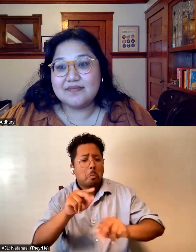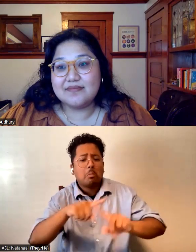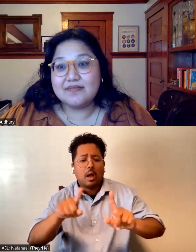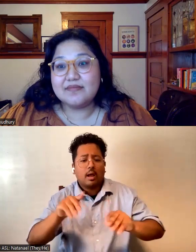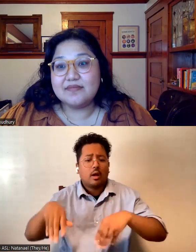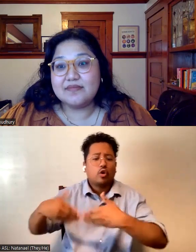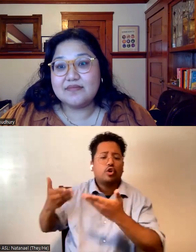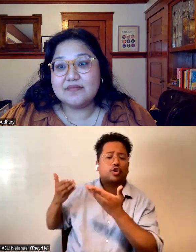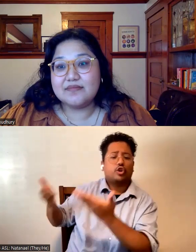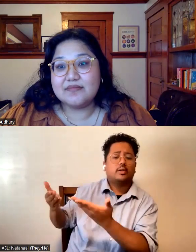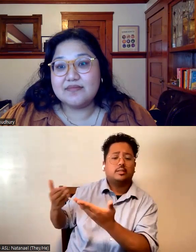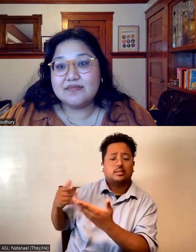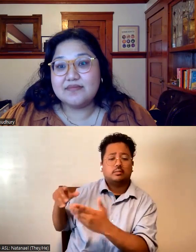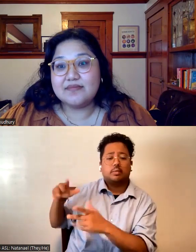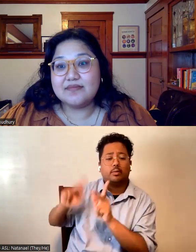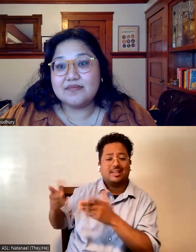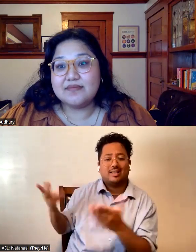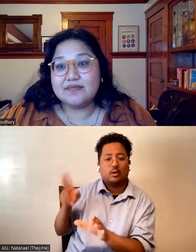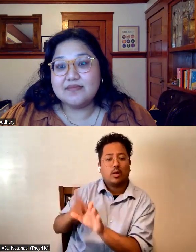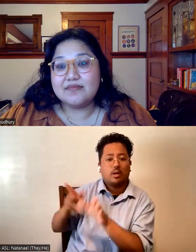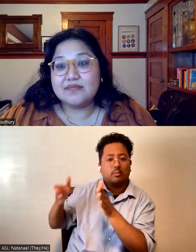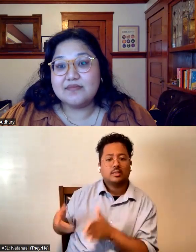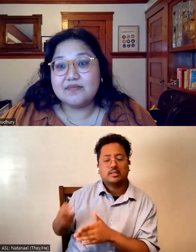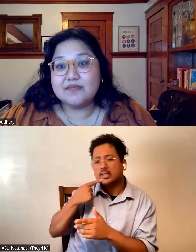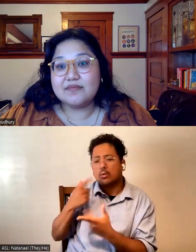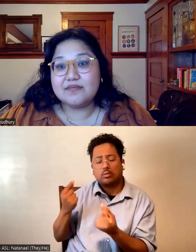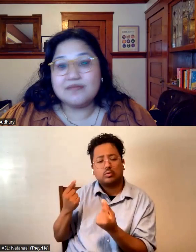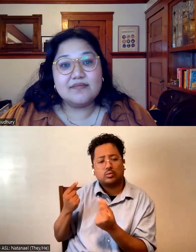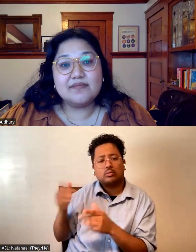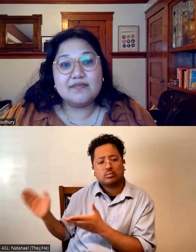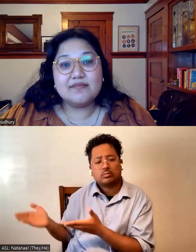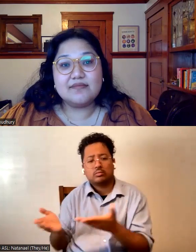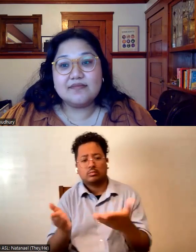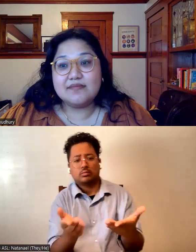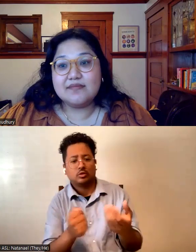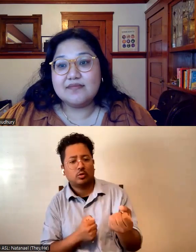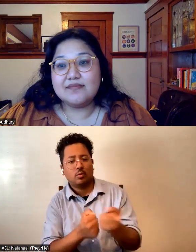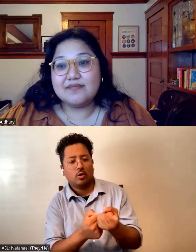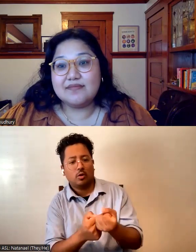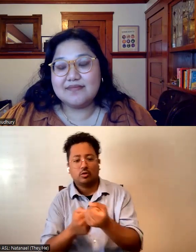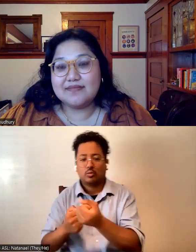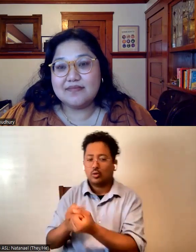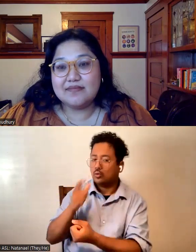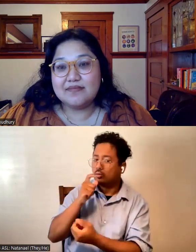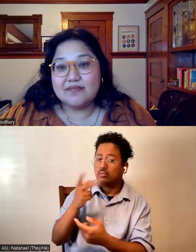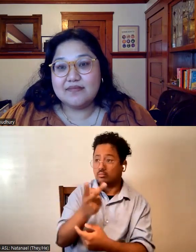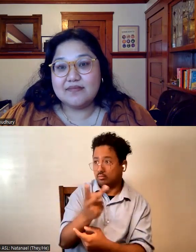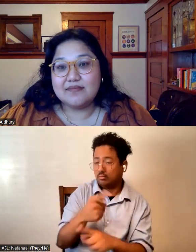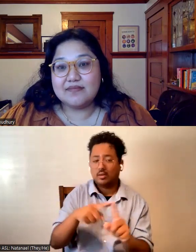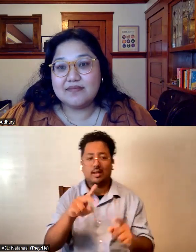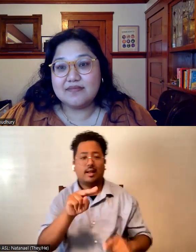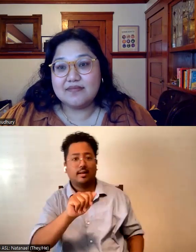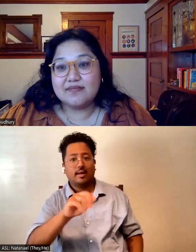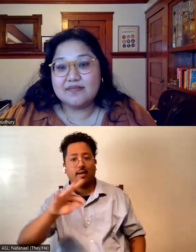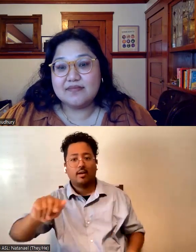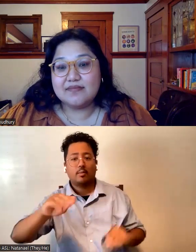to think about direct supporting to them, in addition to the ways that you all so generously support us at NAAFA so that we can offer these